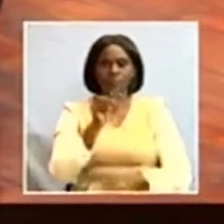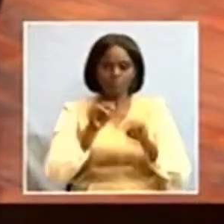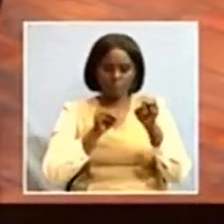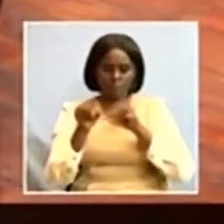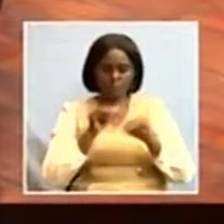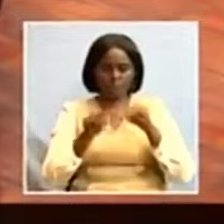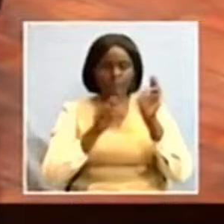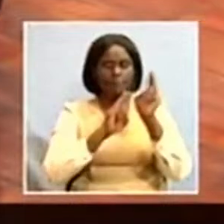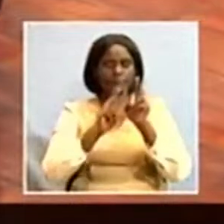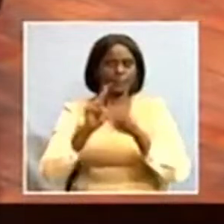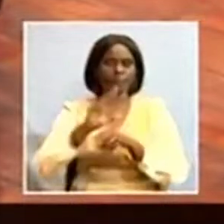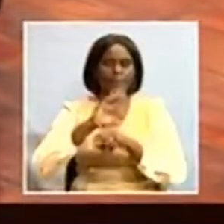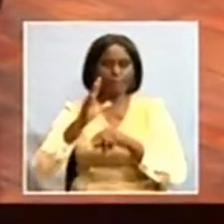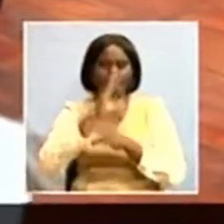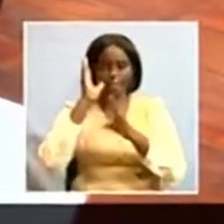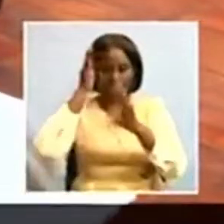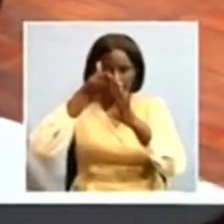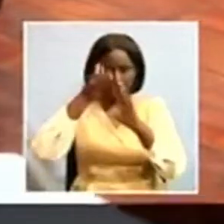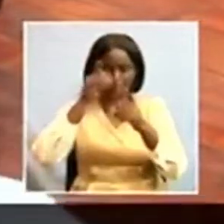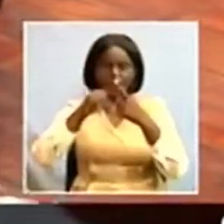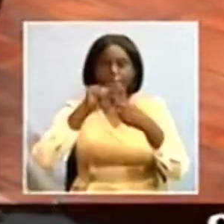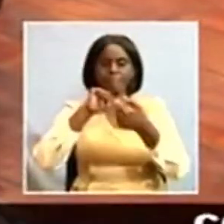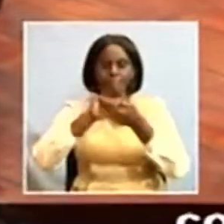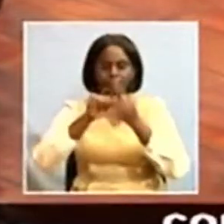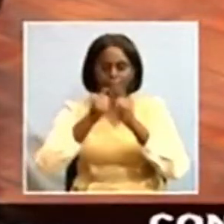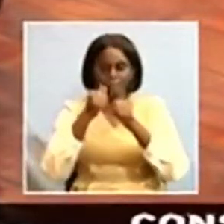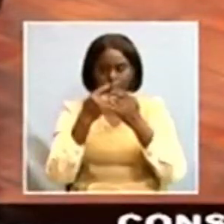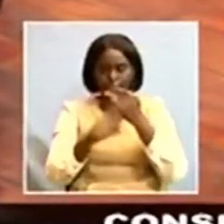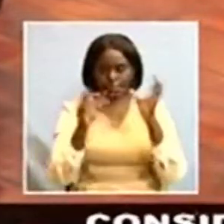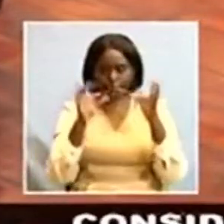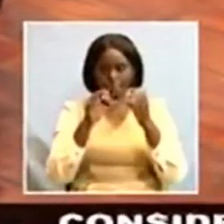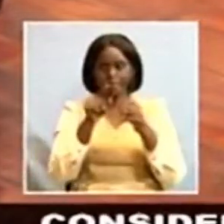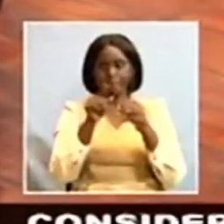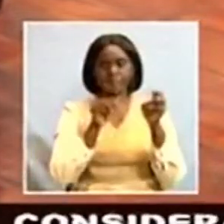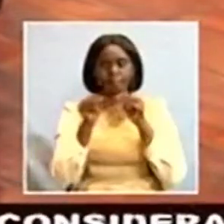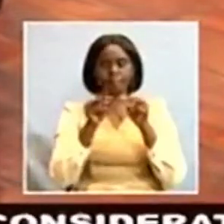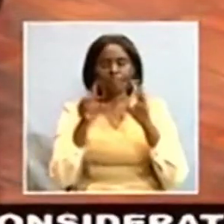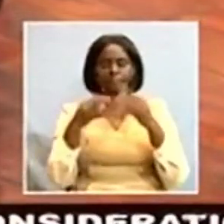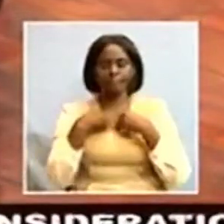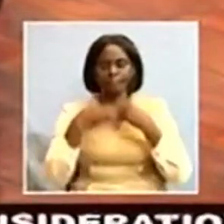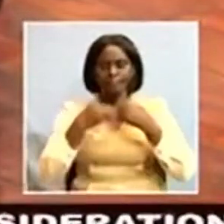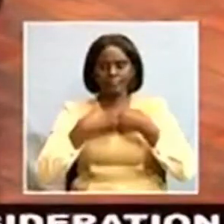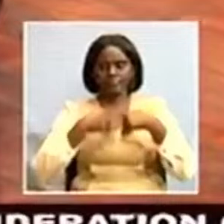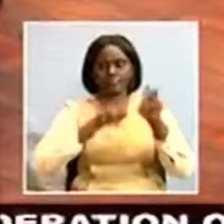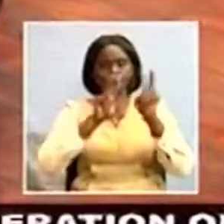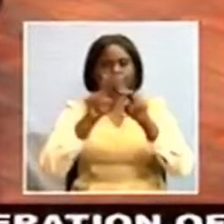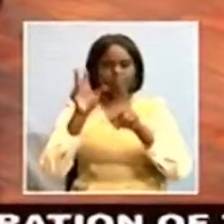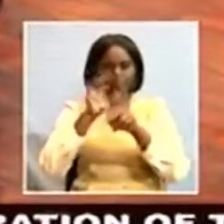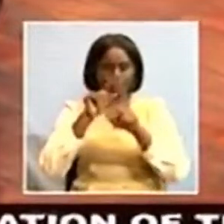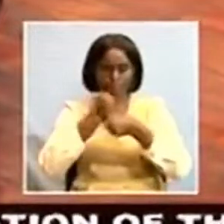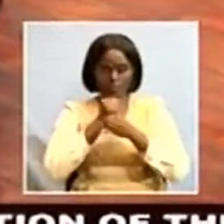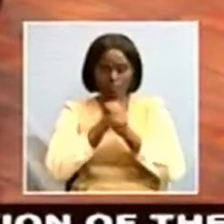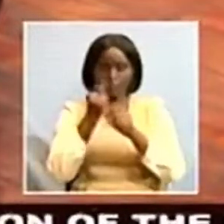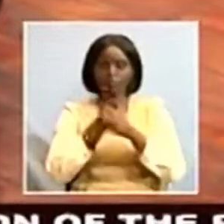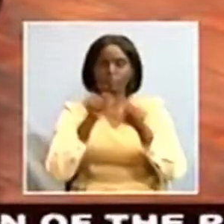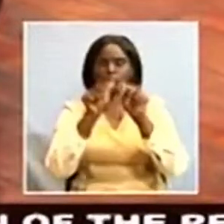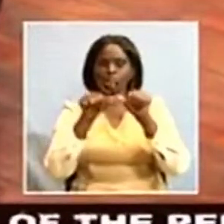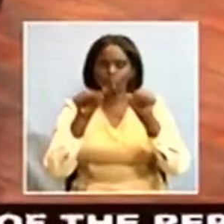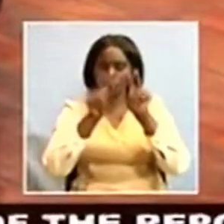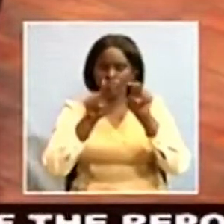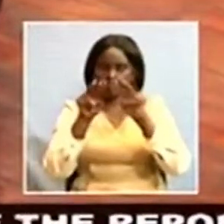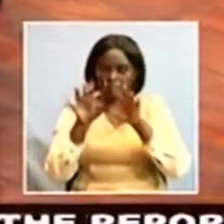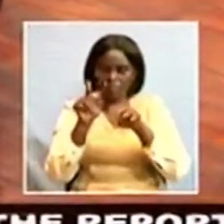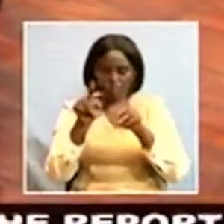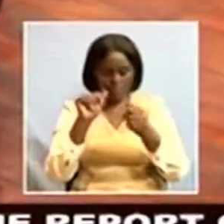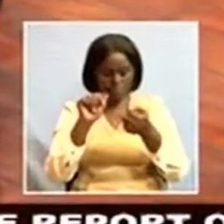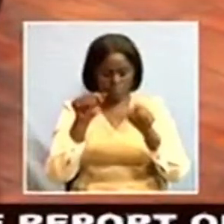Management response: we'll go straight to cause of query. The council management acknowledges the observation made by the auditors. The cause